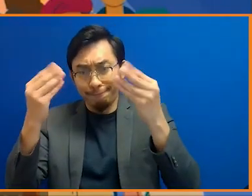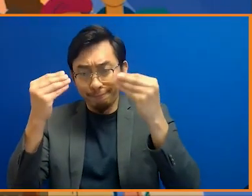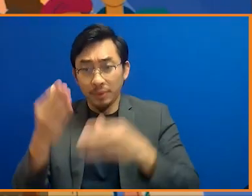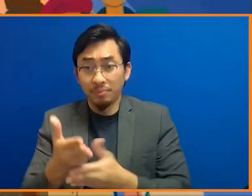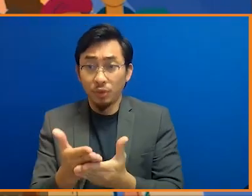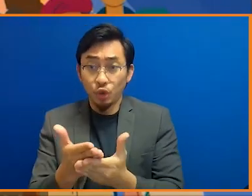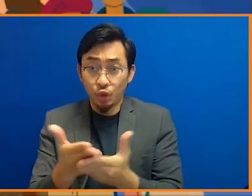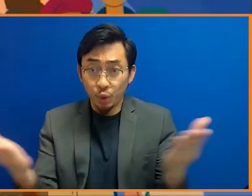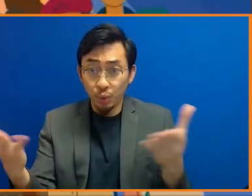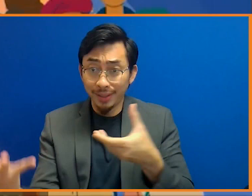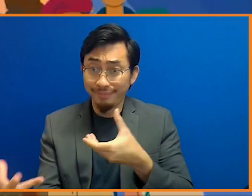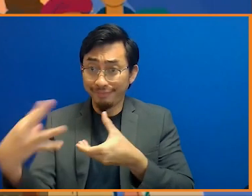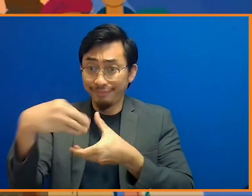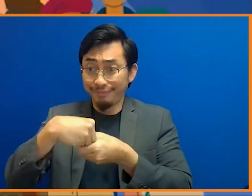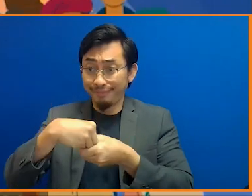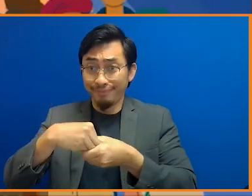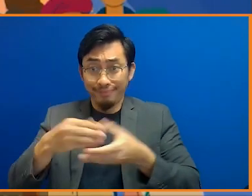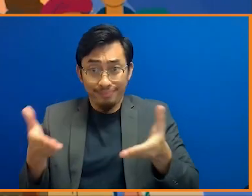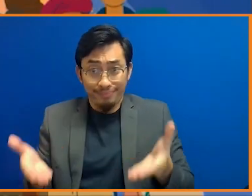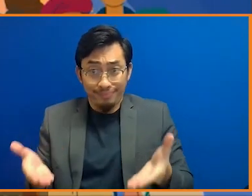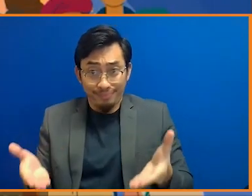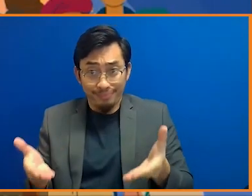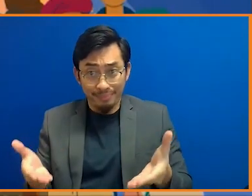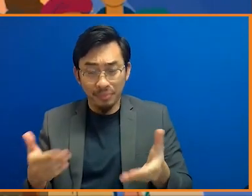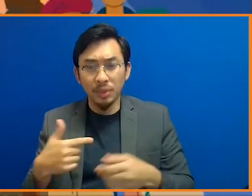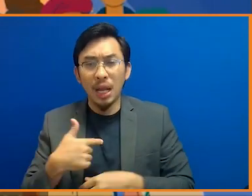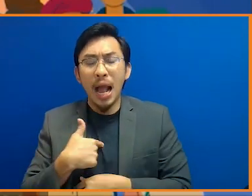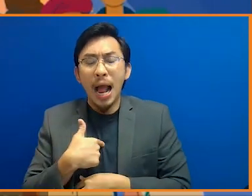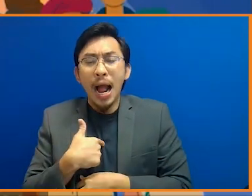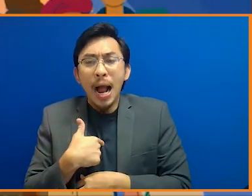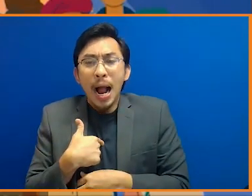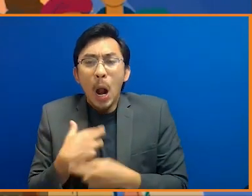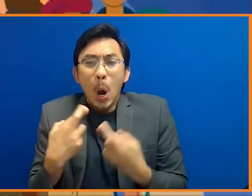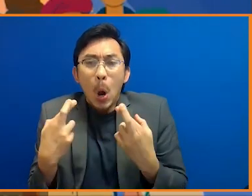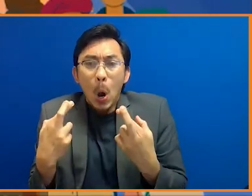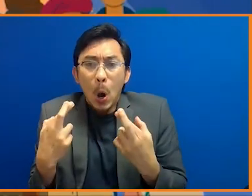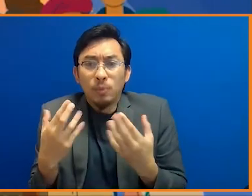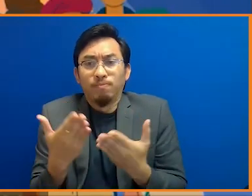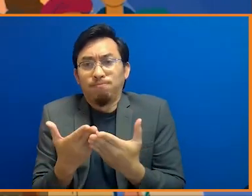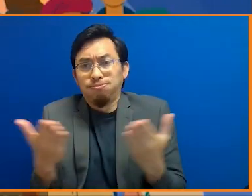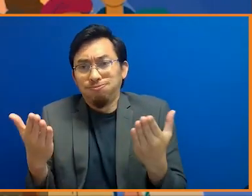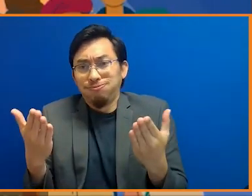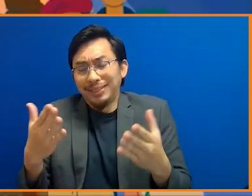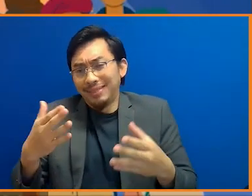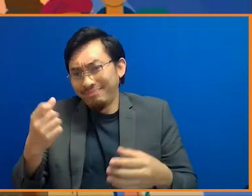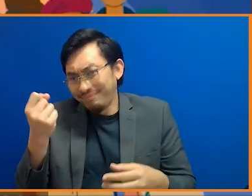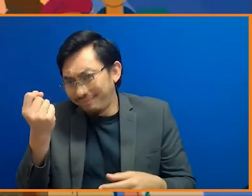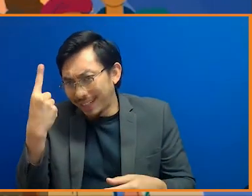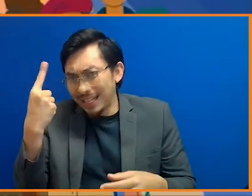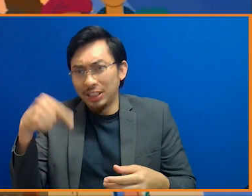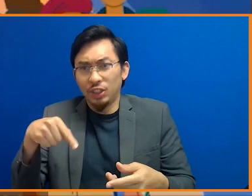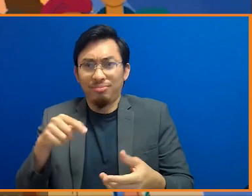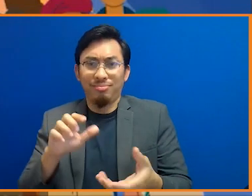we attend and participate in this session, we expect that all of us will understand the